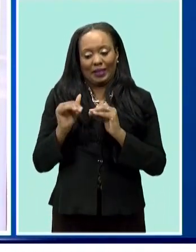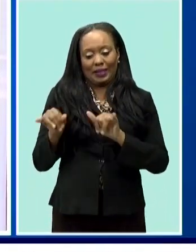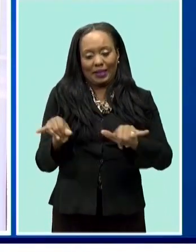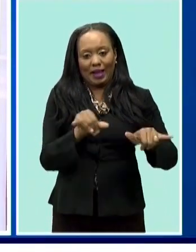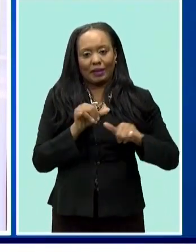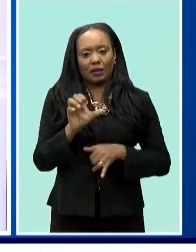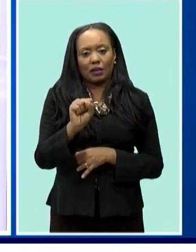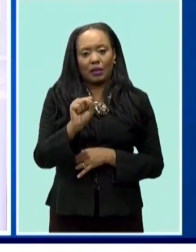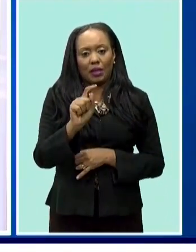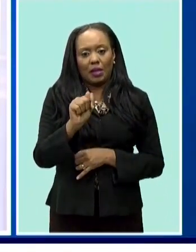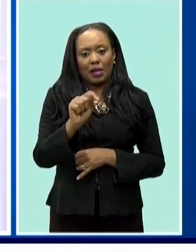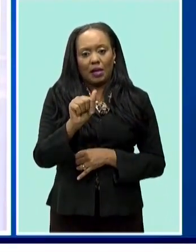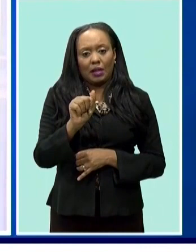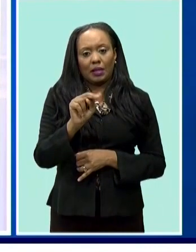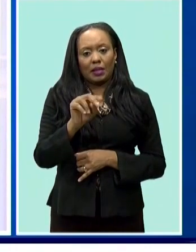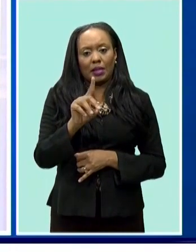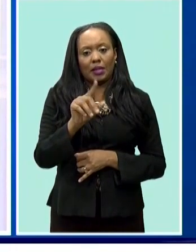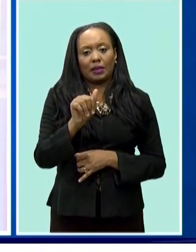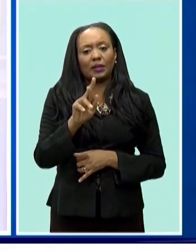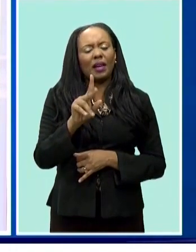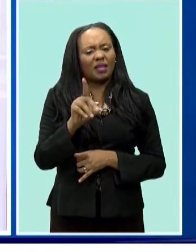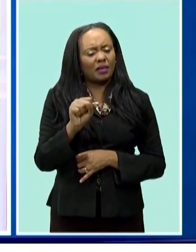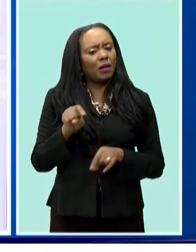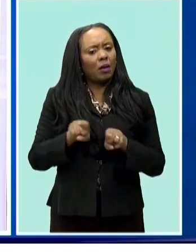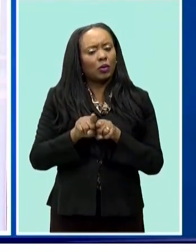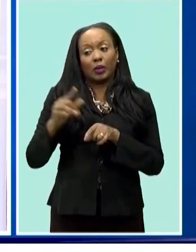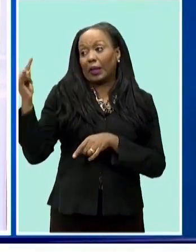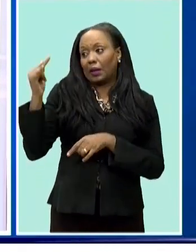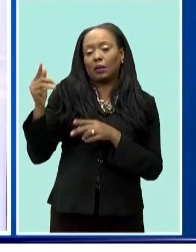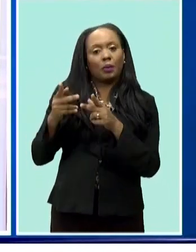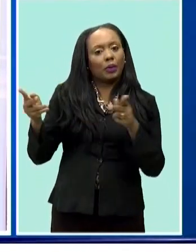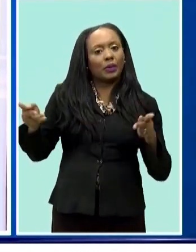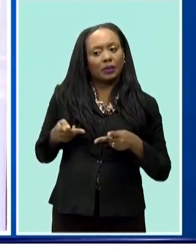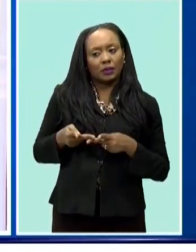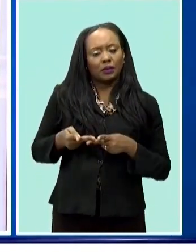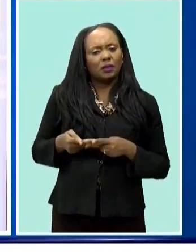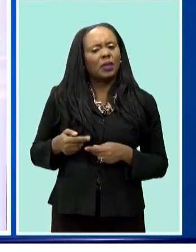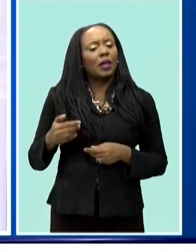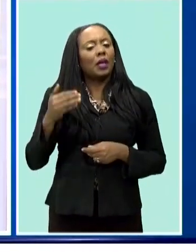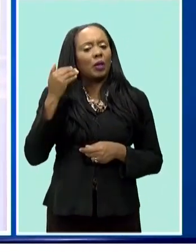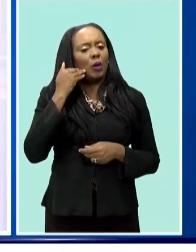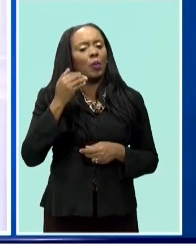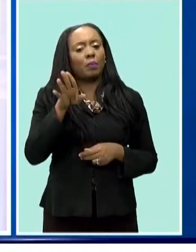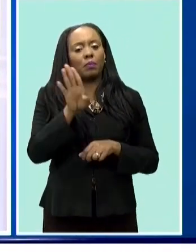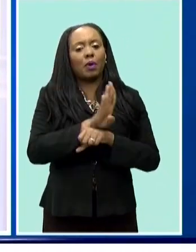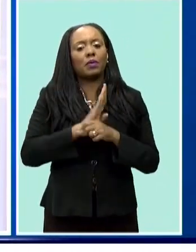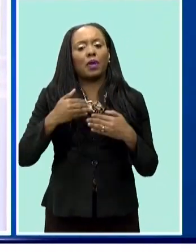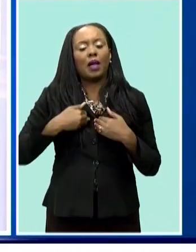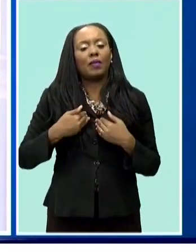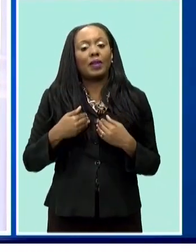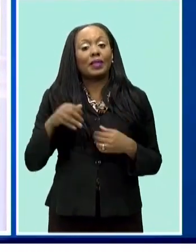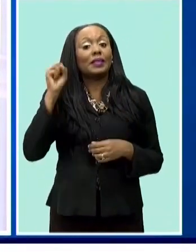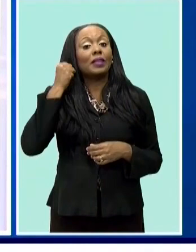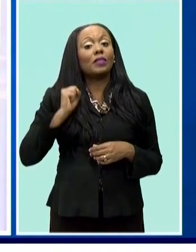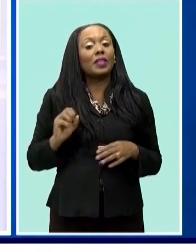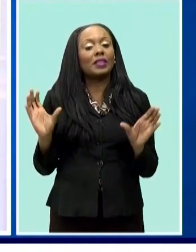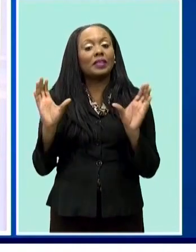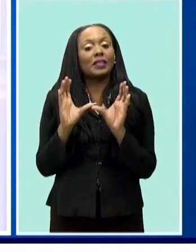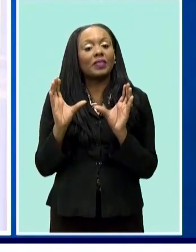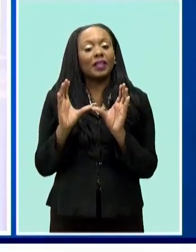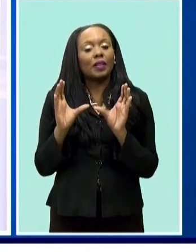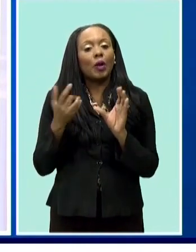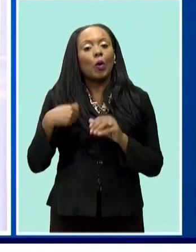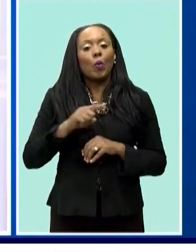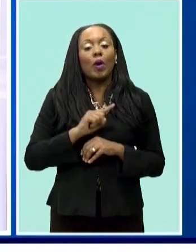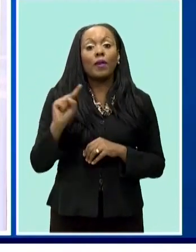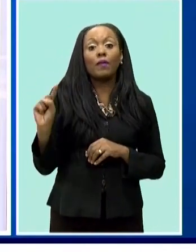Adams Airport also must pass that standard. As a matter of fact, Barbados received silver certification for those standards, and we were actually